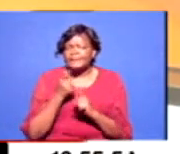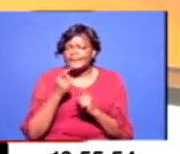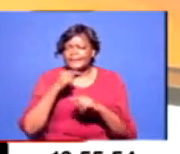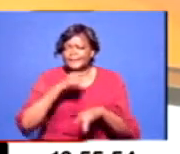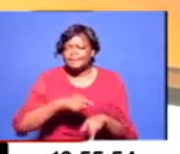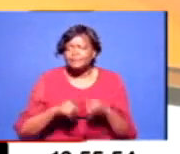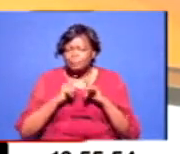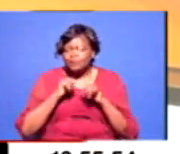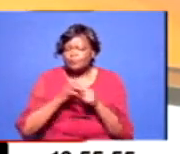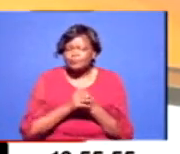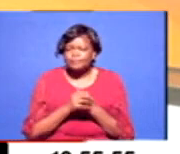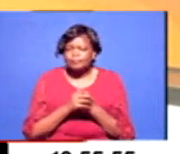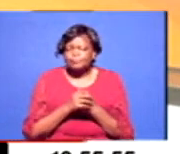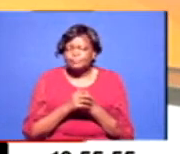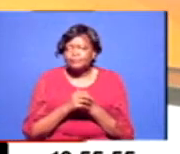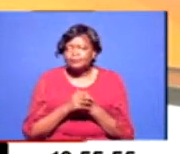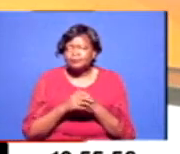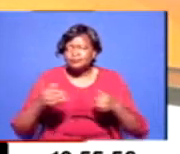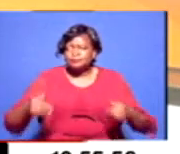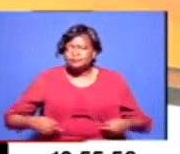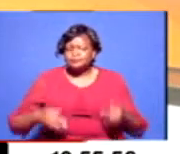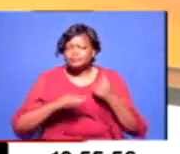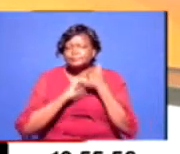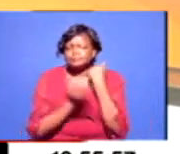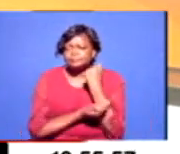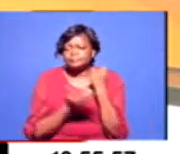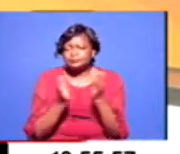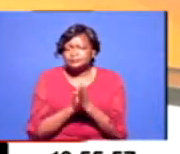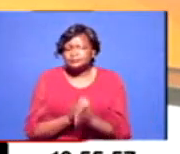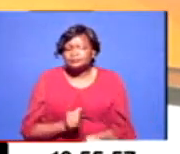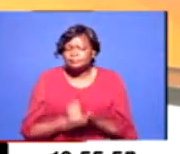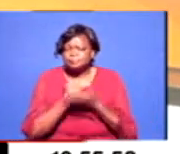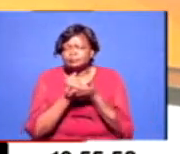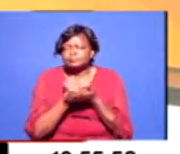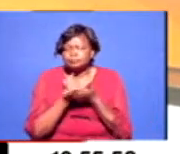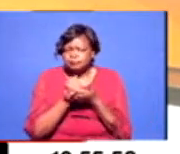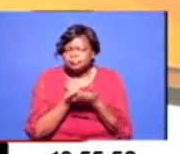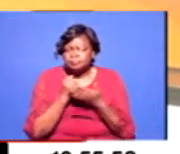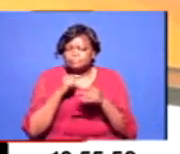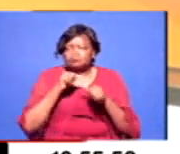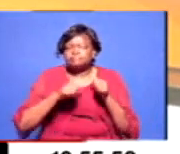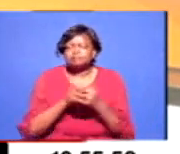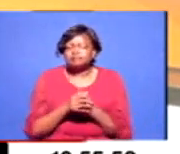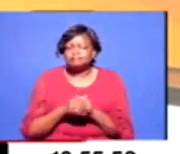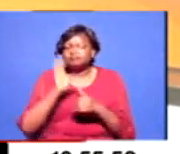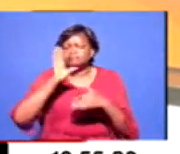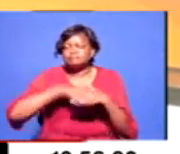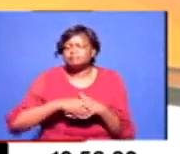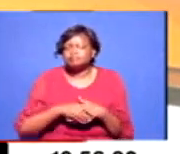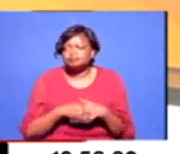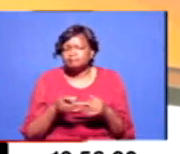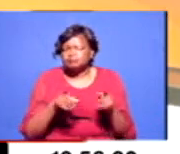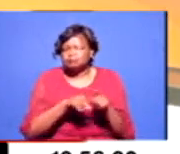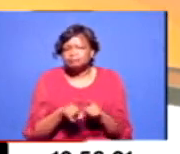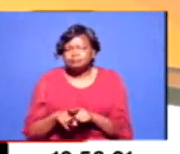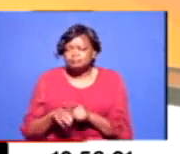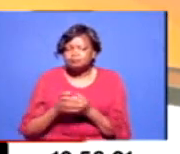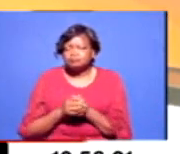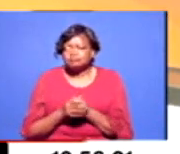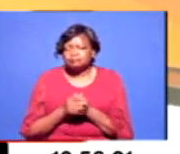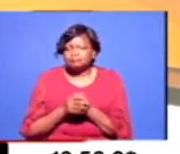talking about teenage pregnancies and assisting when it comes to matter sanitary and also being